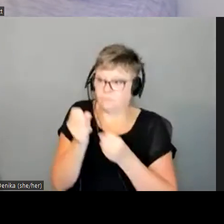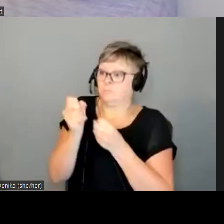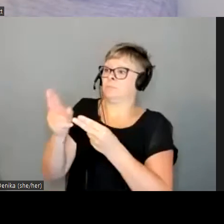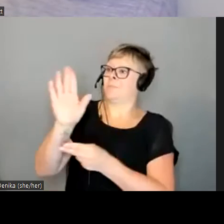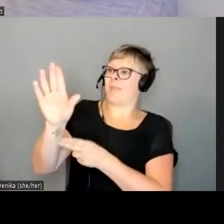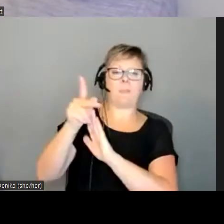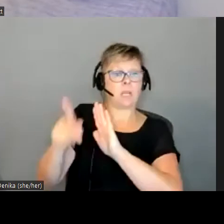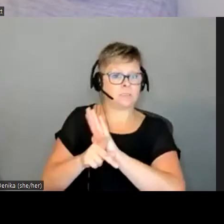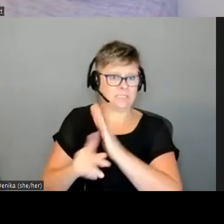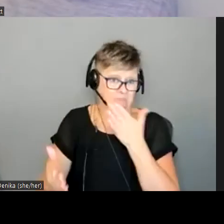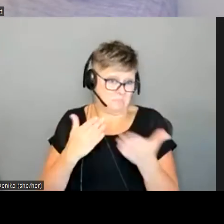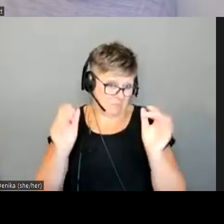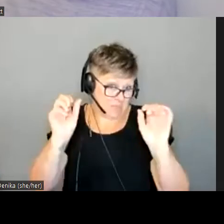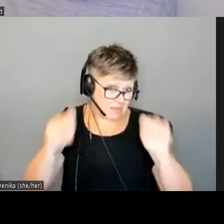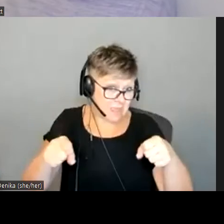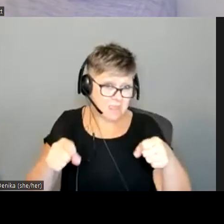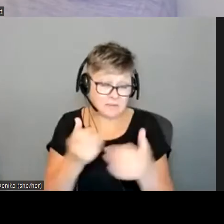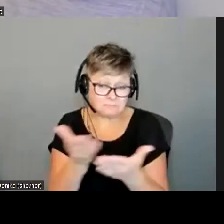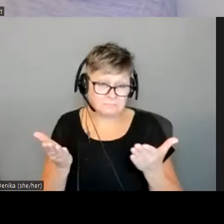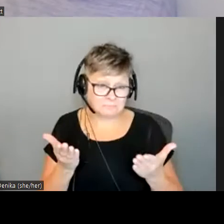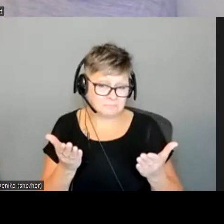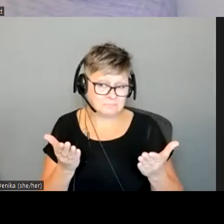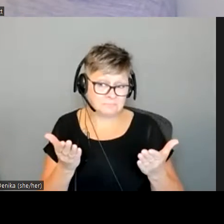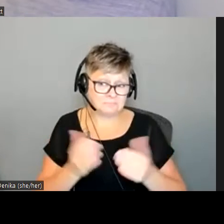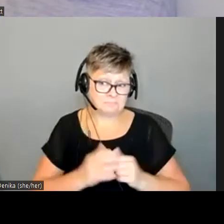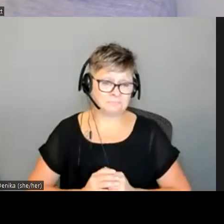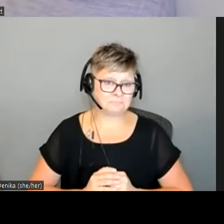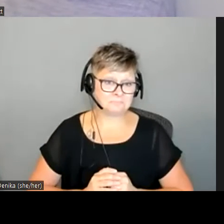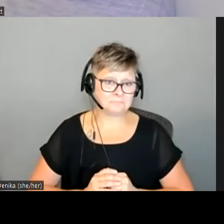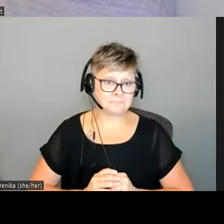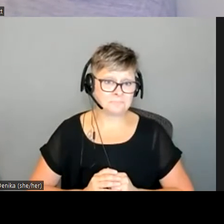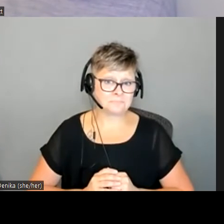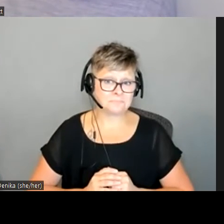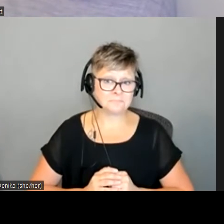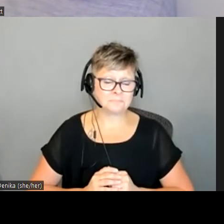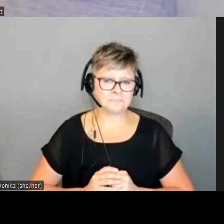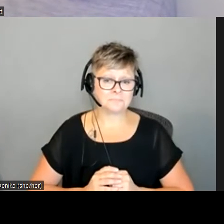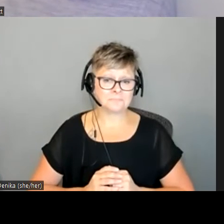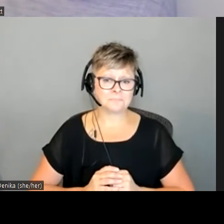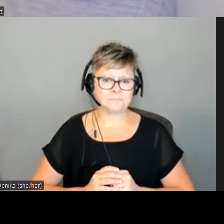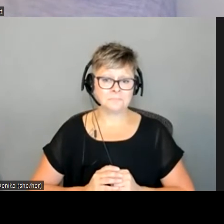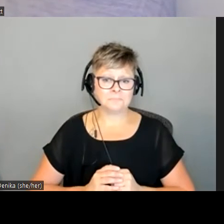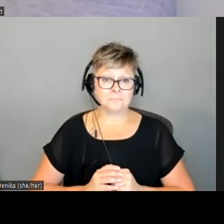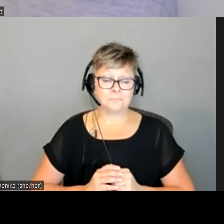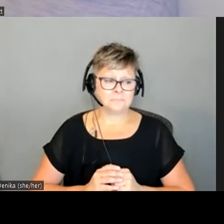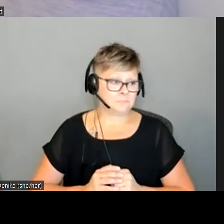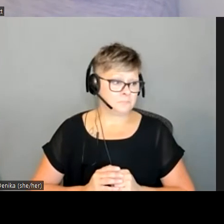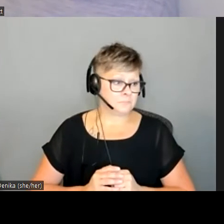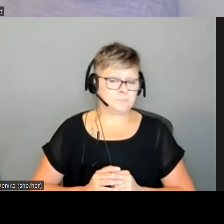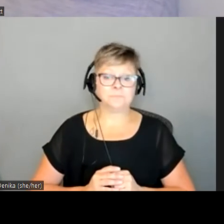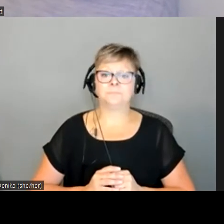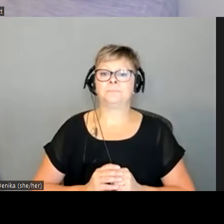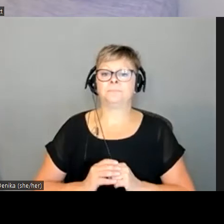care, healthcare, or long-term care services? Well, I